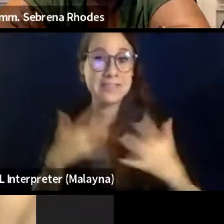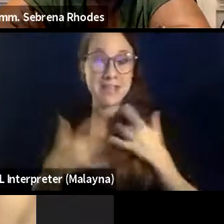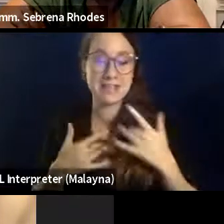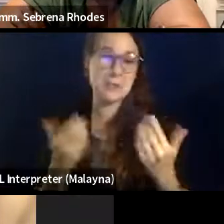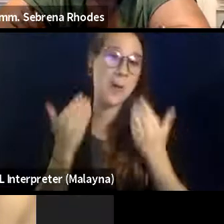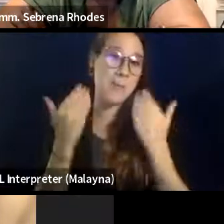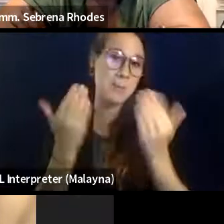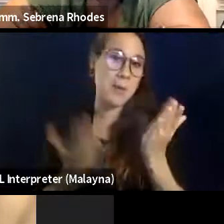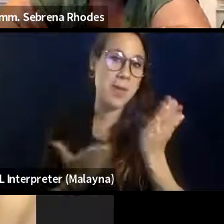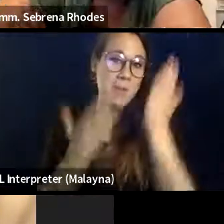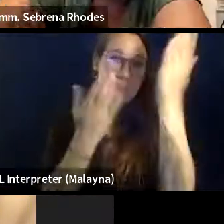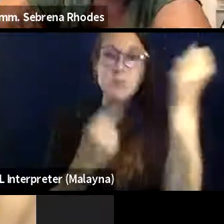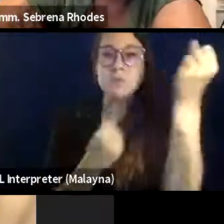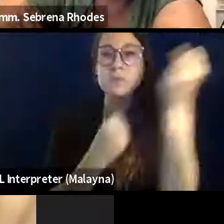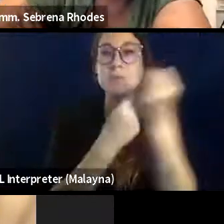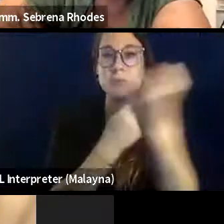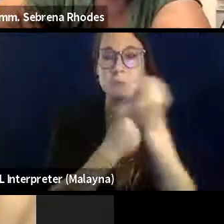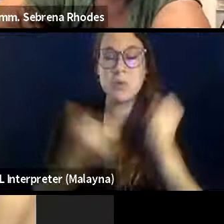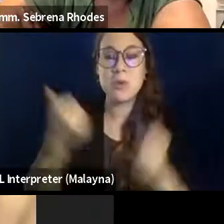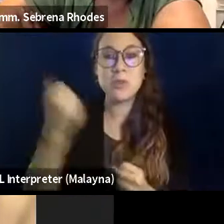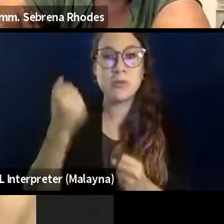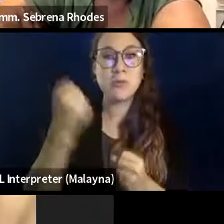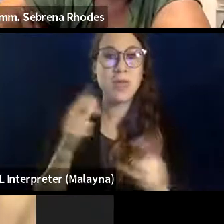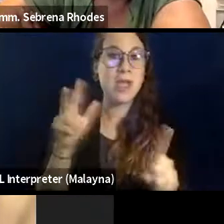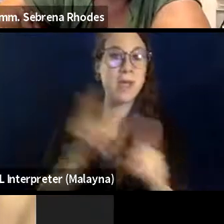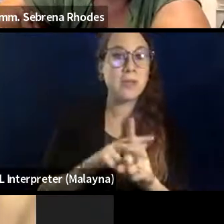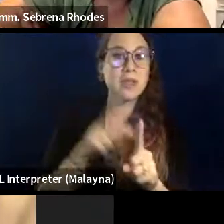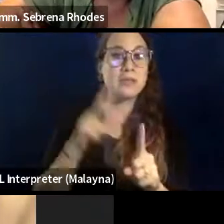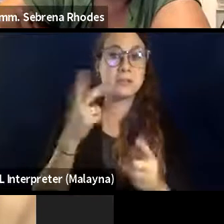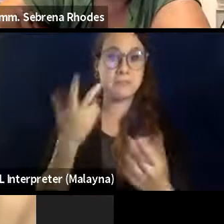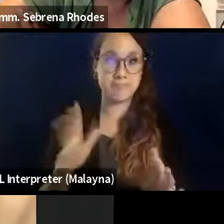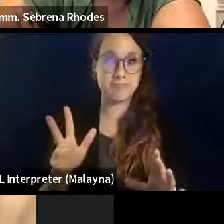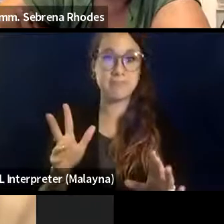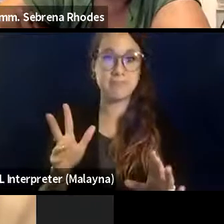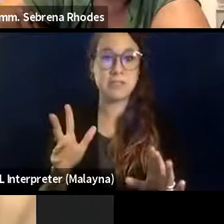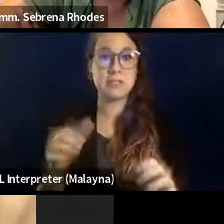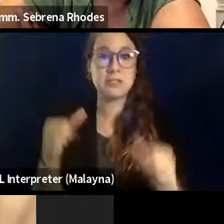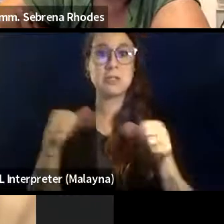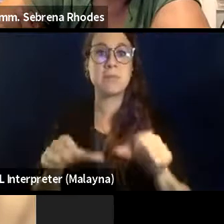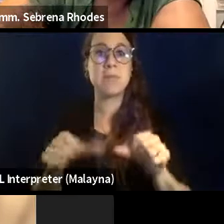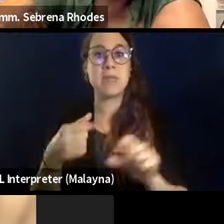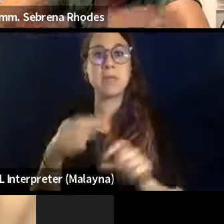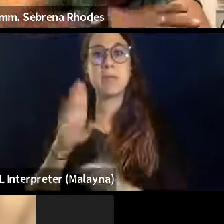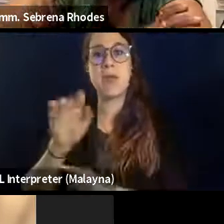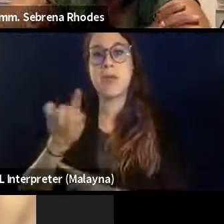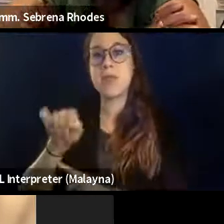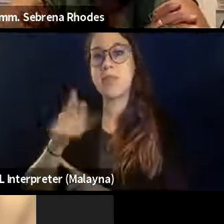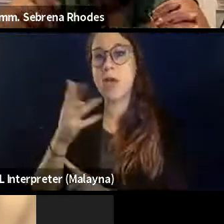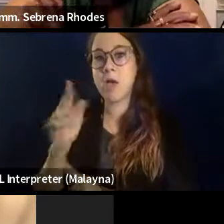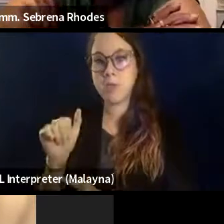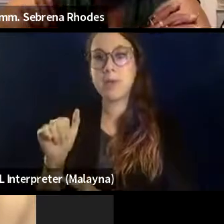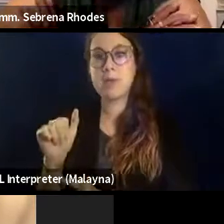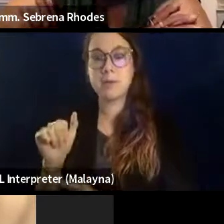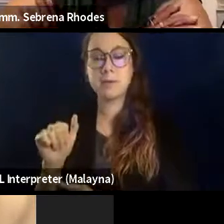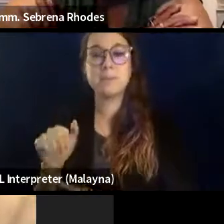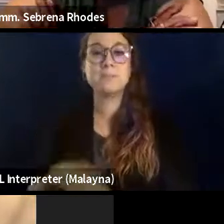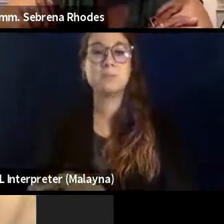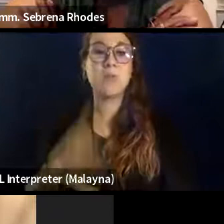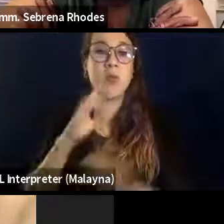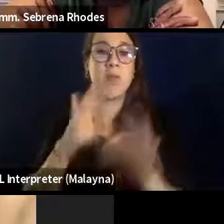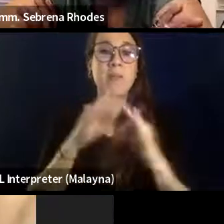I move to support the grant application as submitted by Ms. Thelma Duran on behalf of Community Family